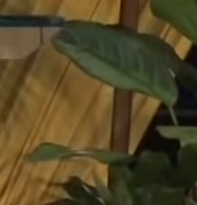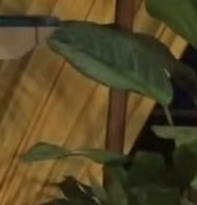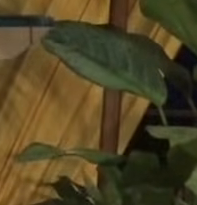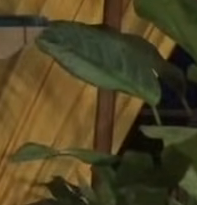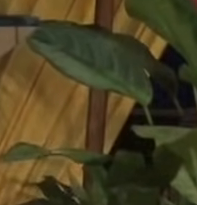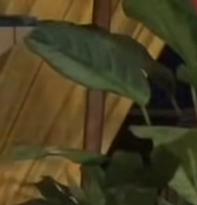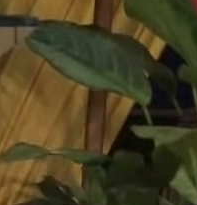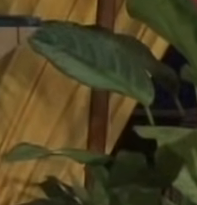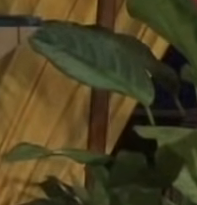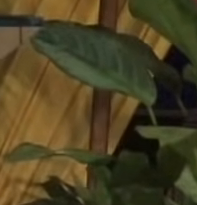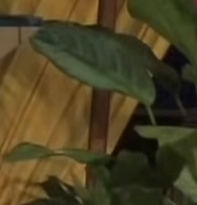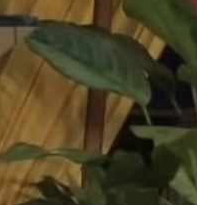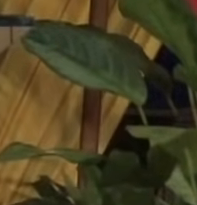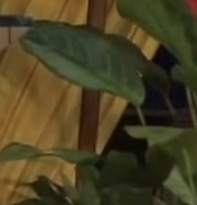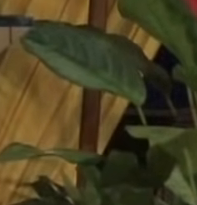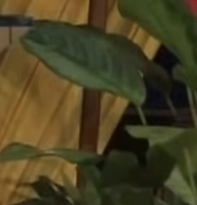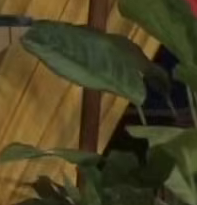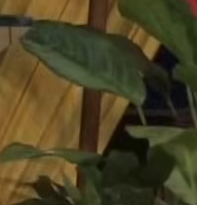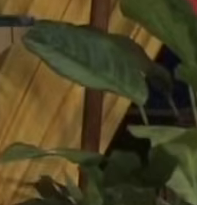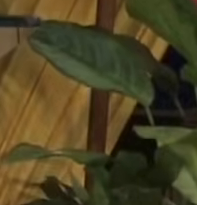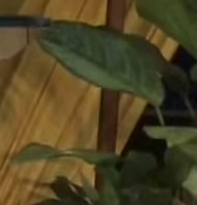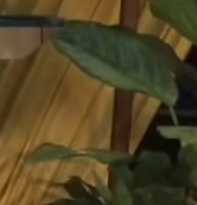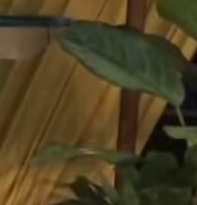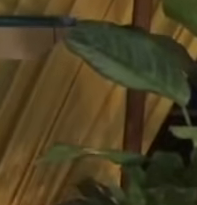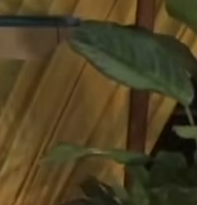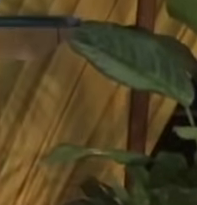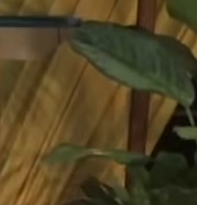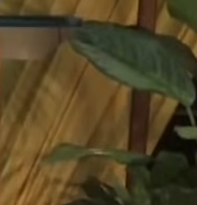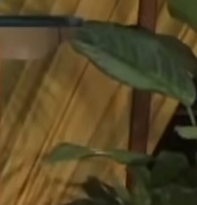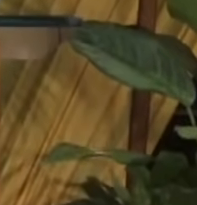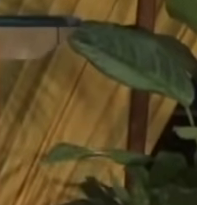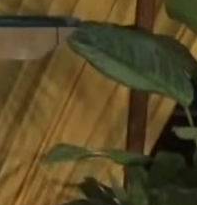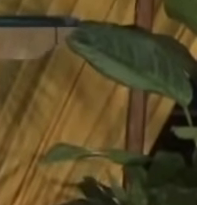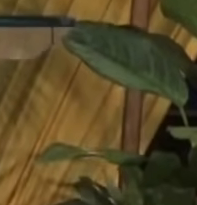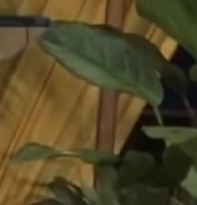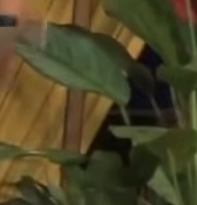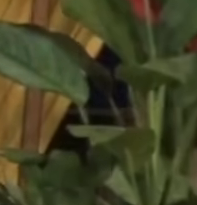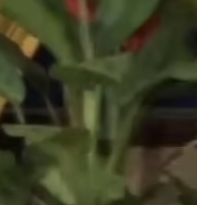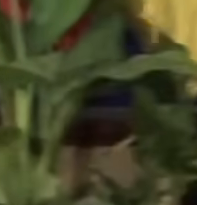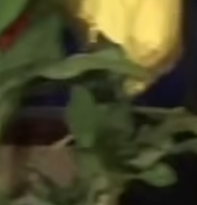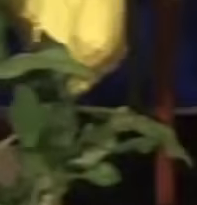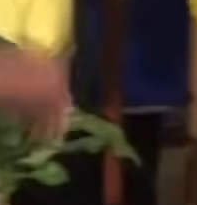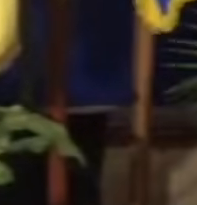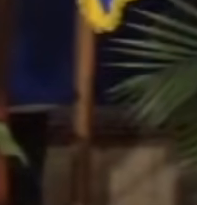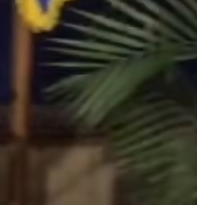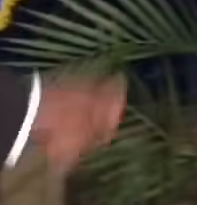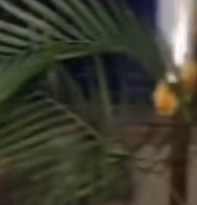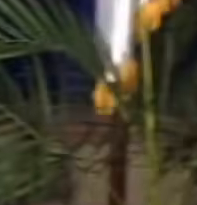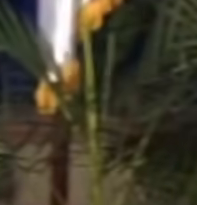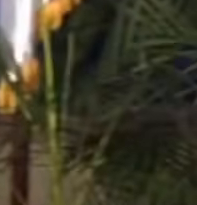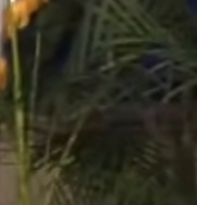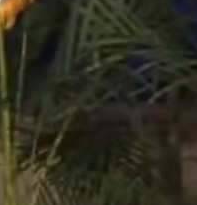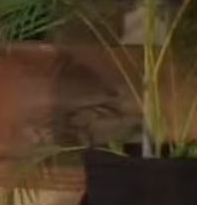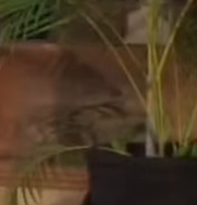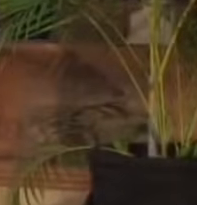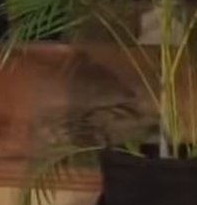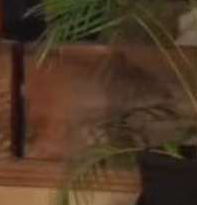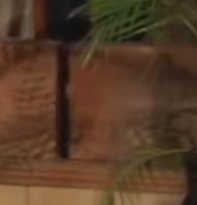the world says something else. But it's only until. I'm coming right there. I'm coming down your